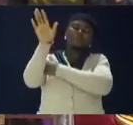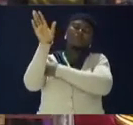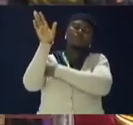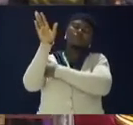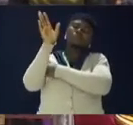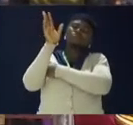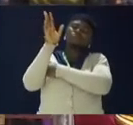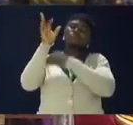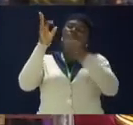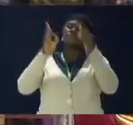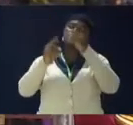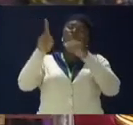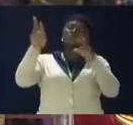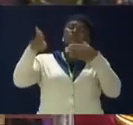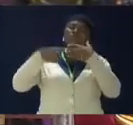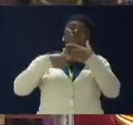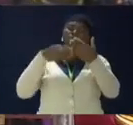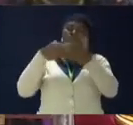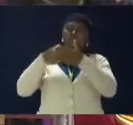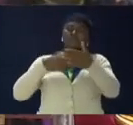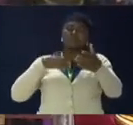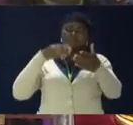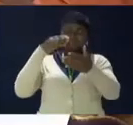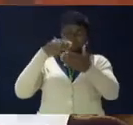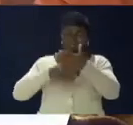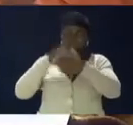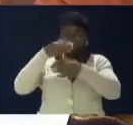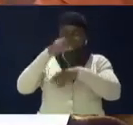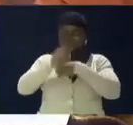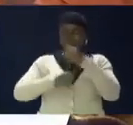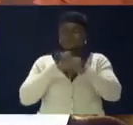And if you return before next year, please don't leave us behind.